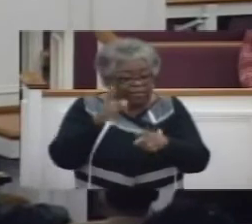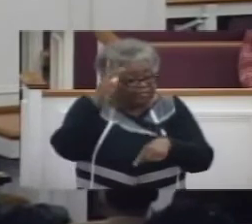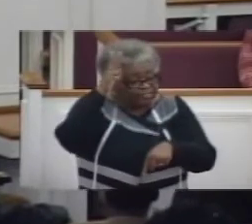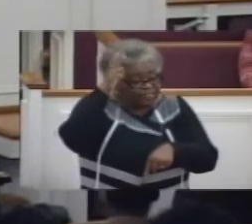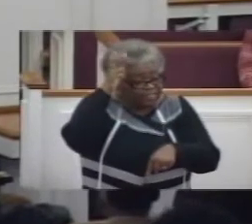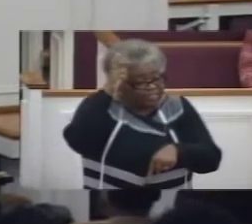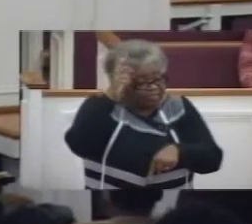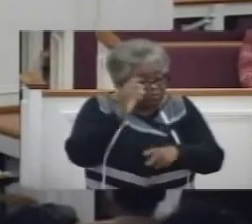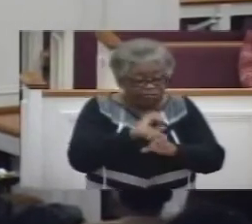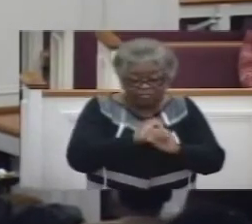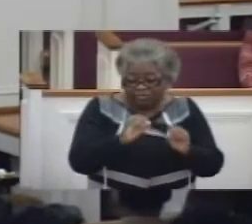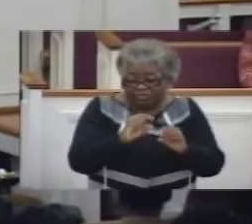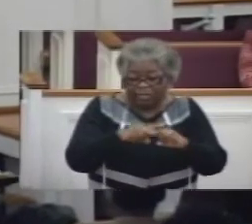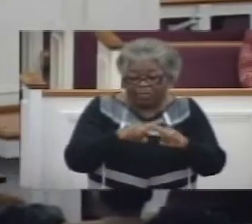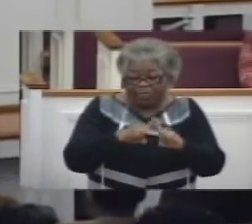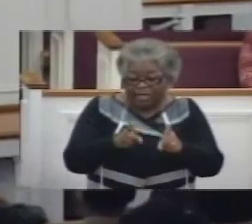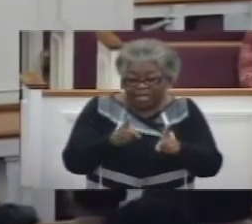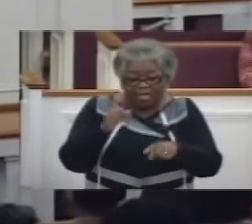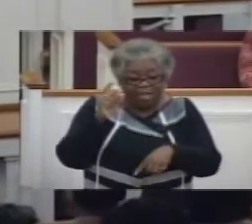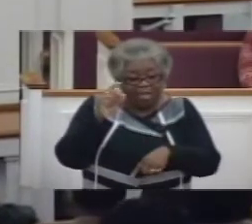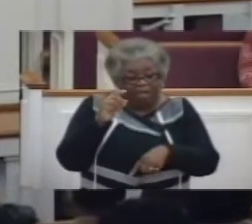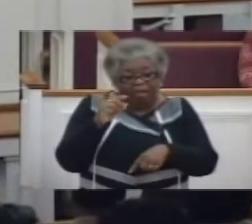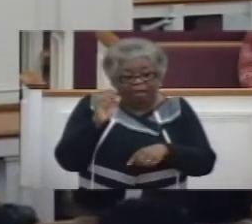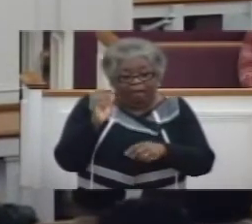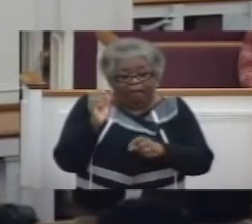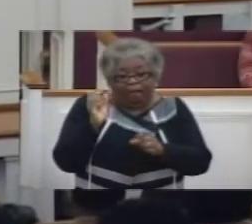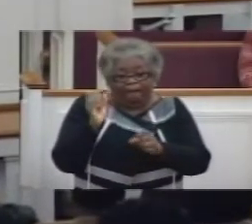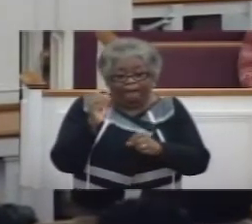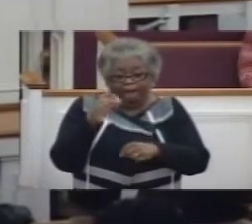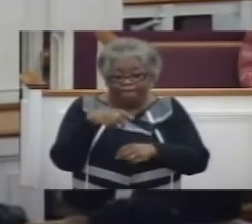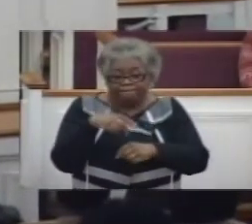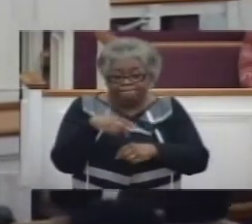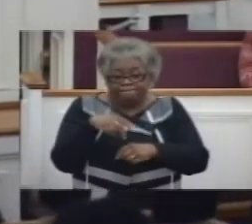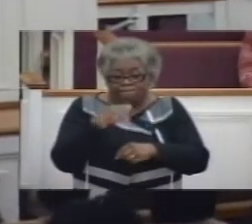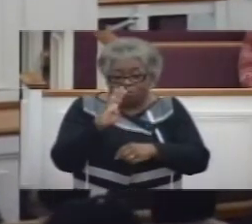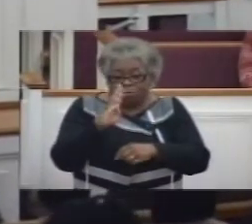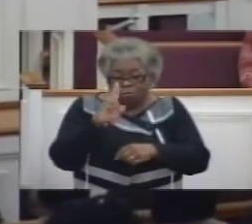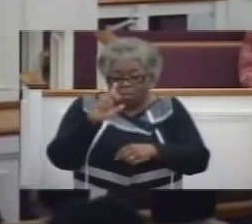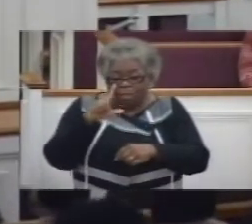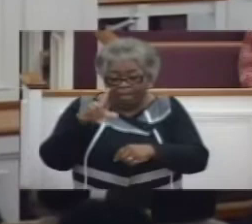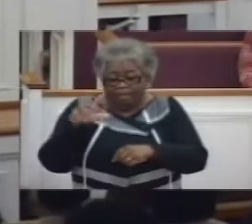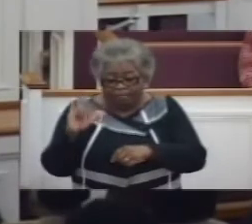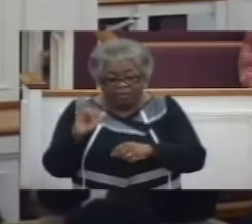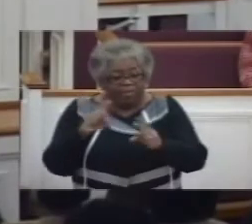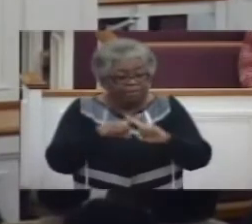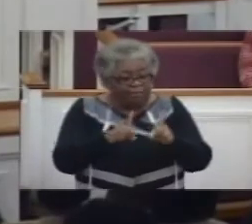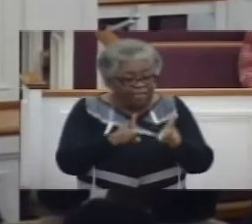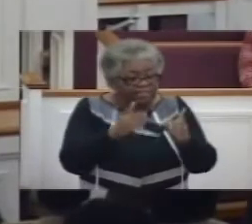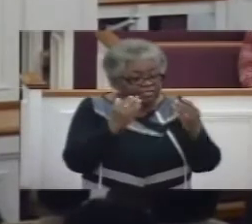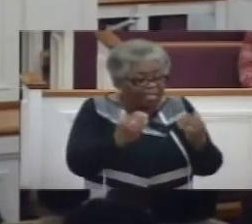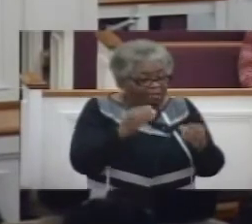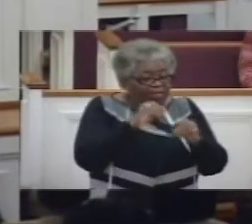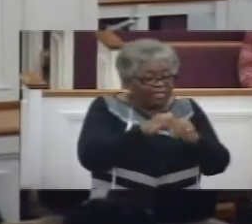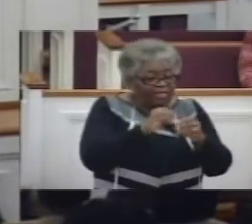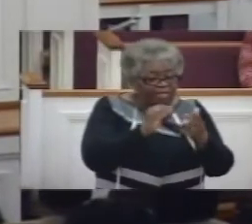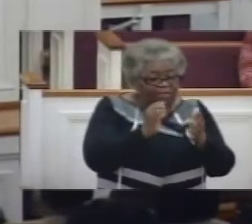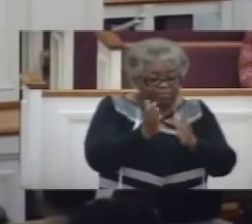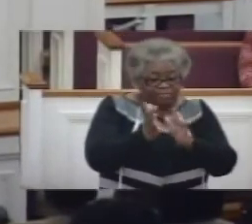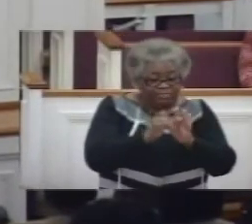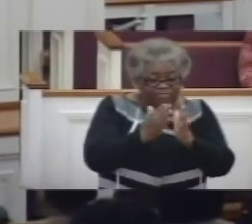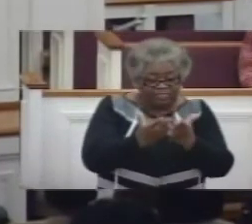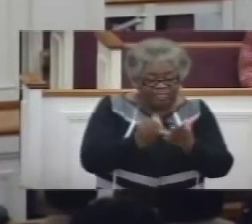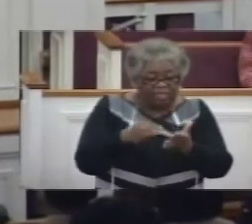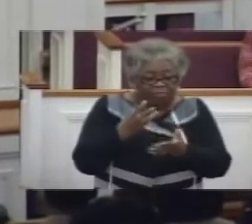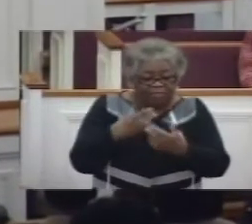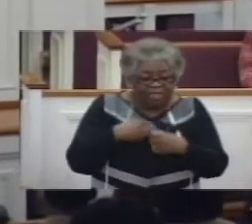devil ain't nothing but a... Oh, y'all don't hear me. But let me tell you about the text. In the text, you have